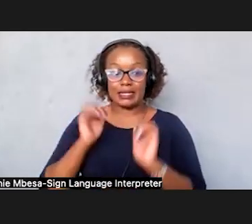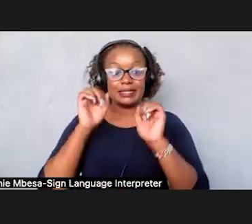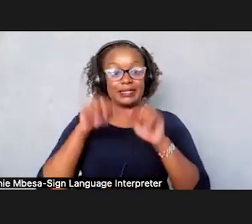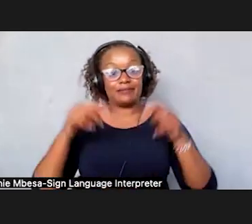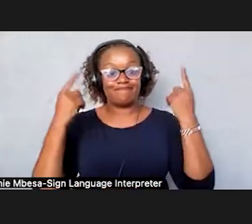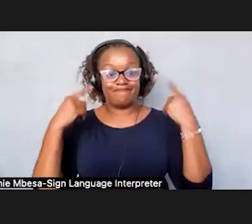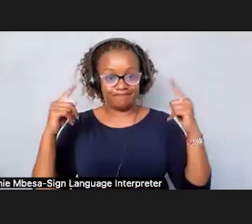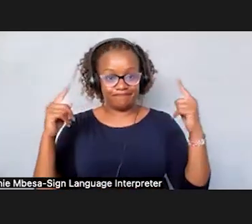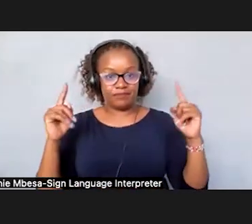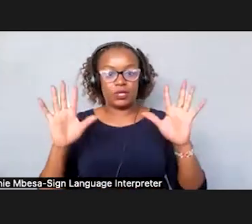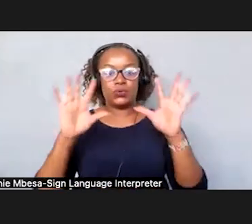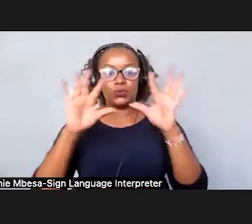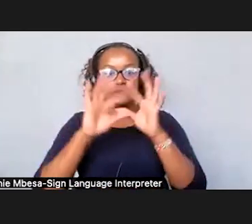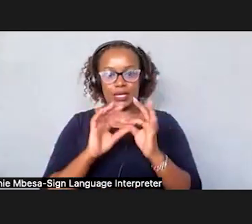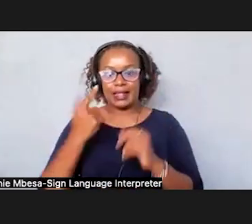a reality?